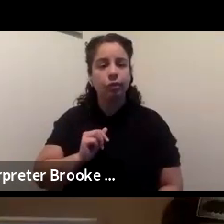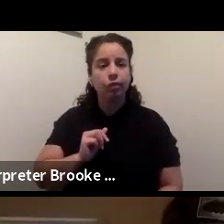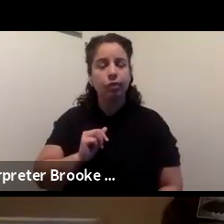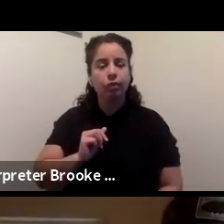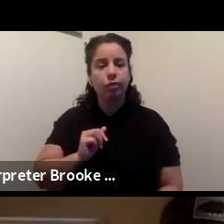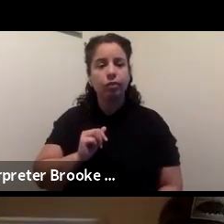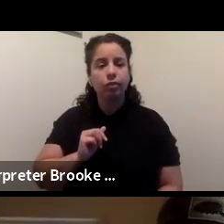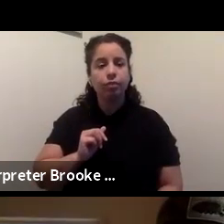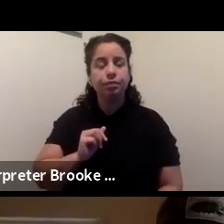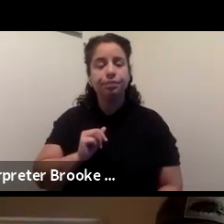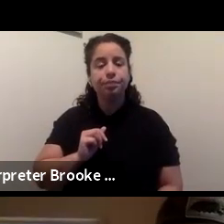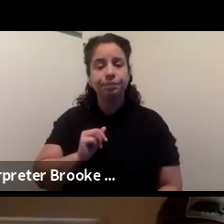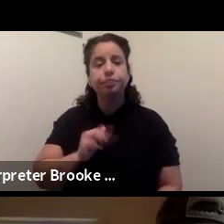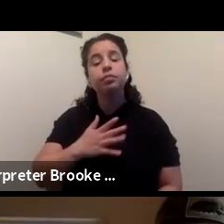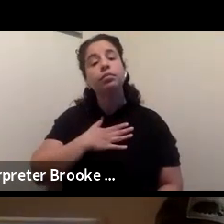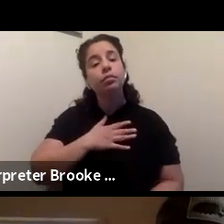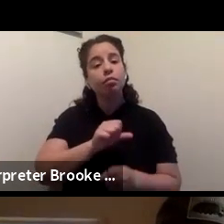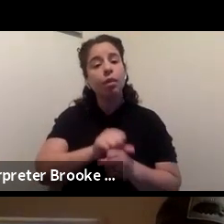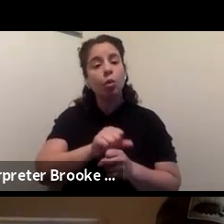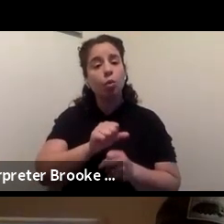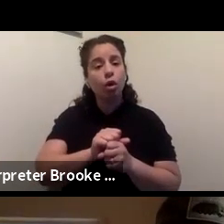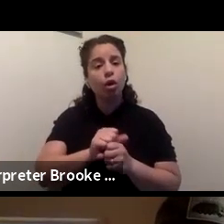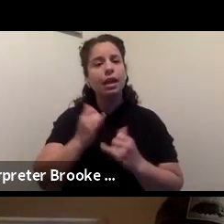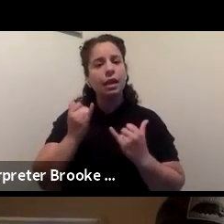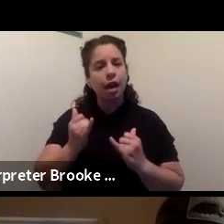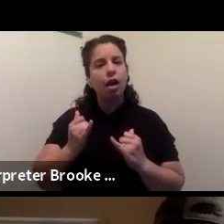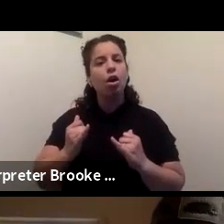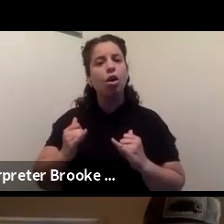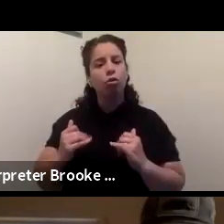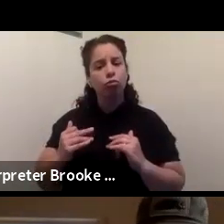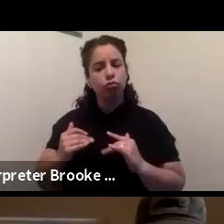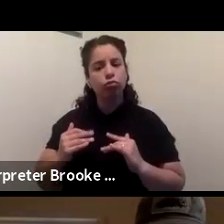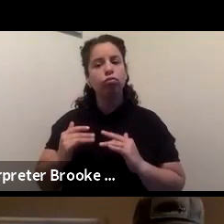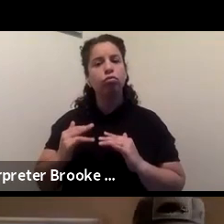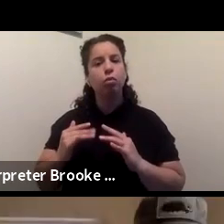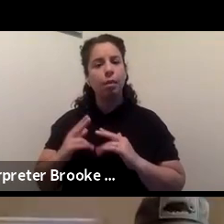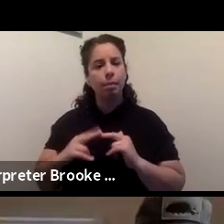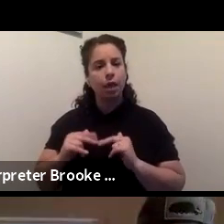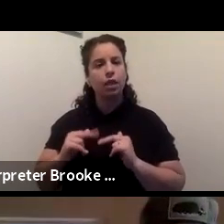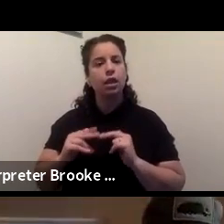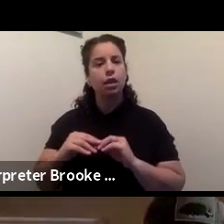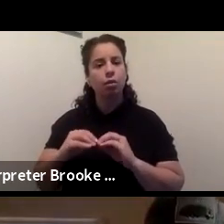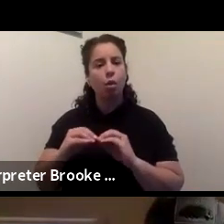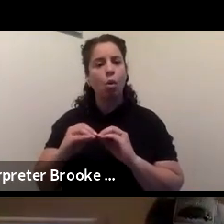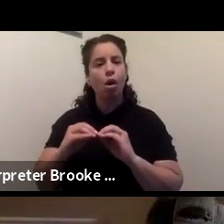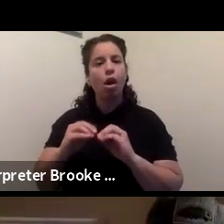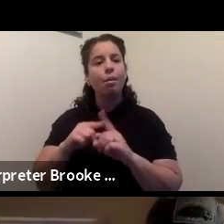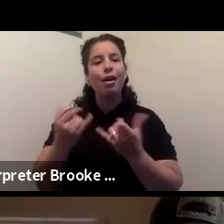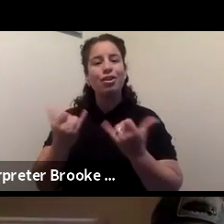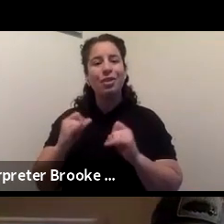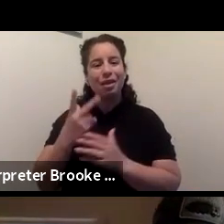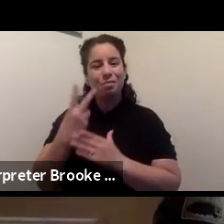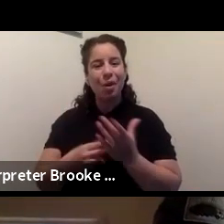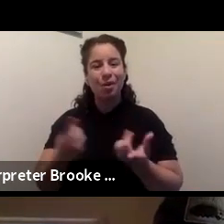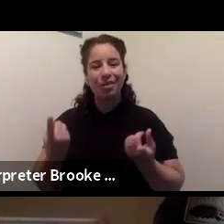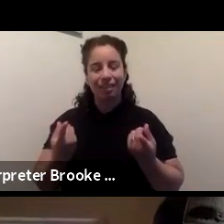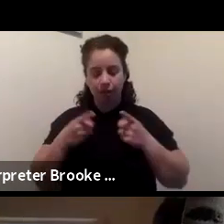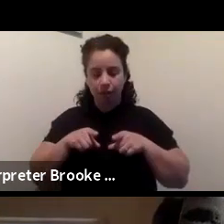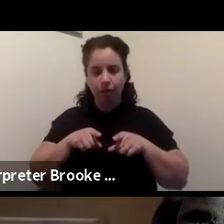my work is kind of emerging, but I'm trying to meld those ideas